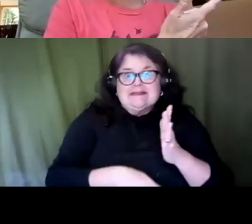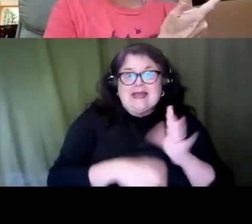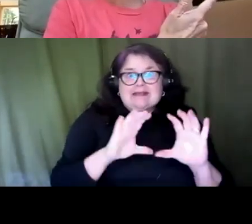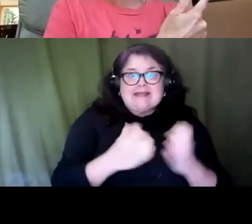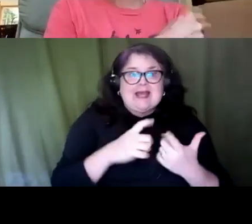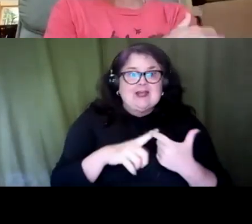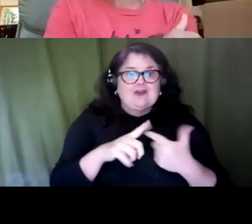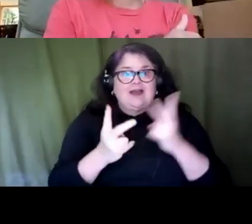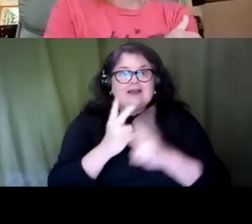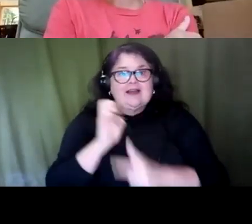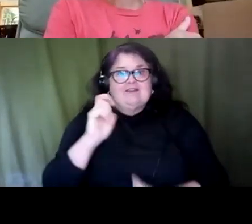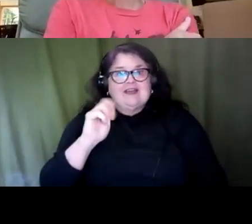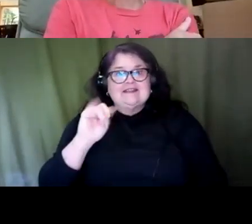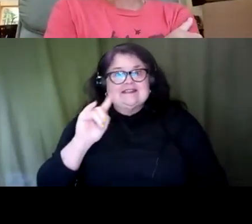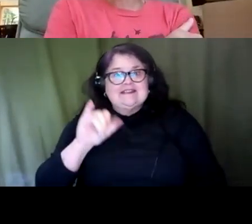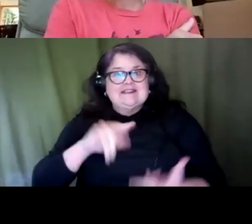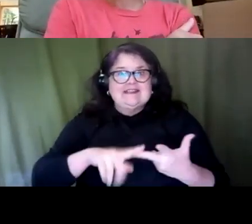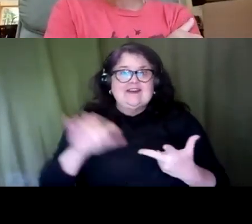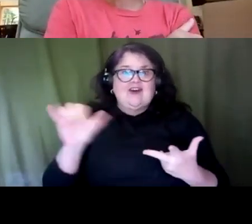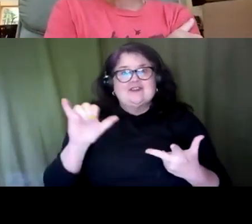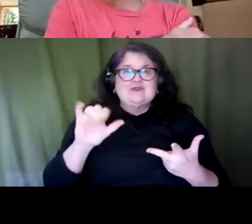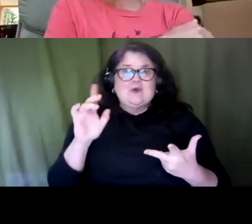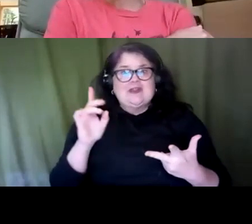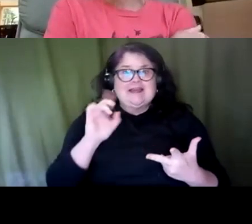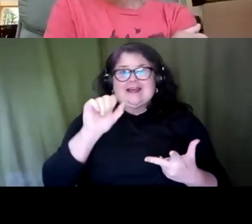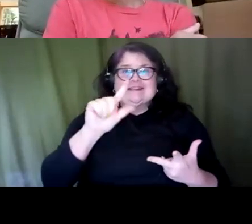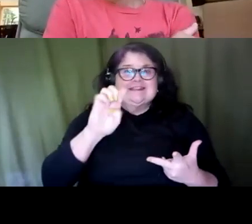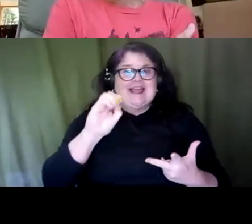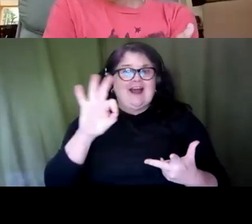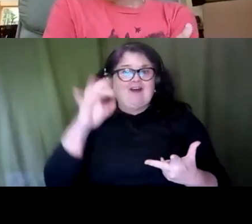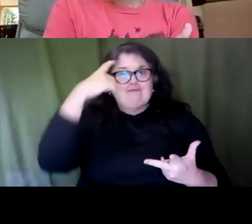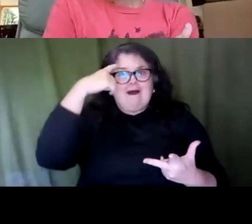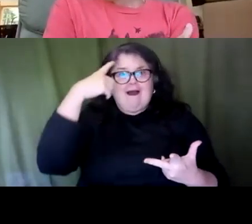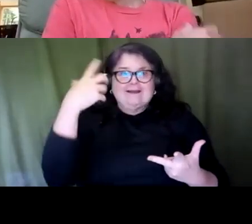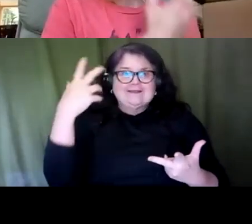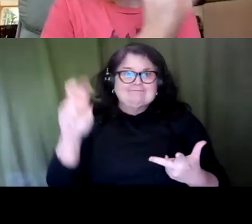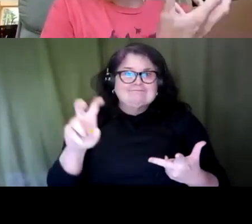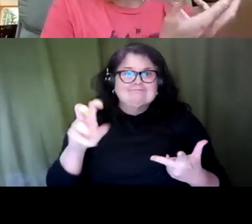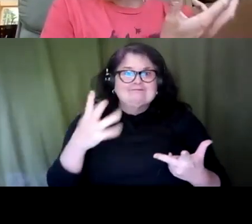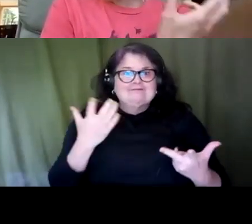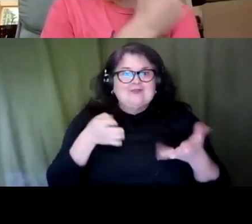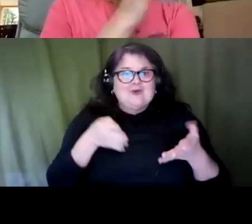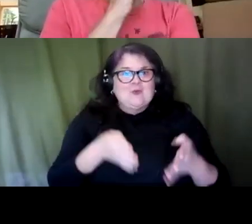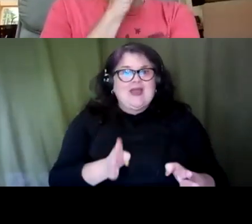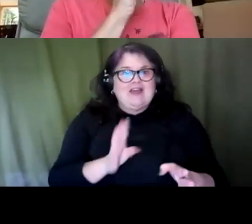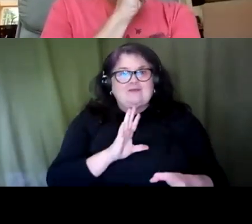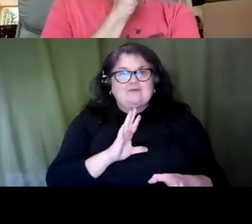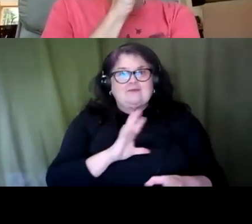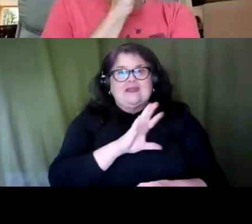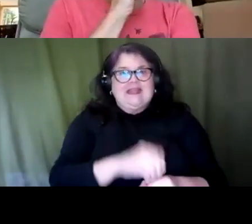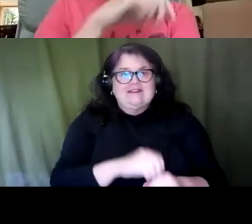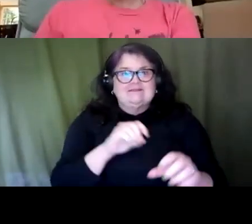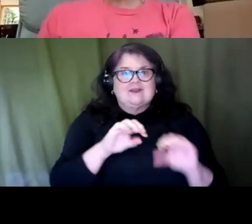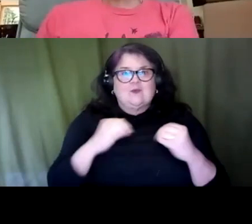of entity. They're also just kind of a state of mind, you know, a way of being in an organization. So